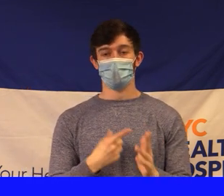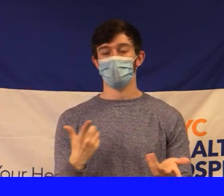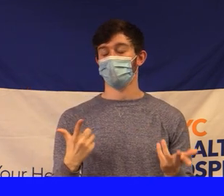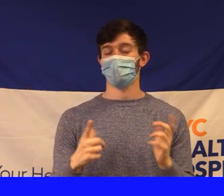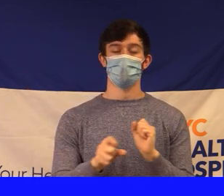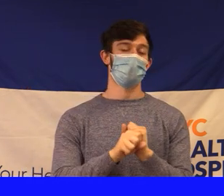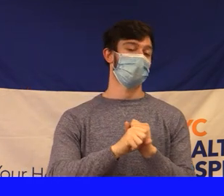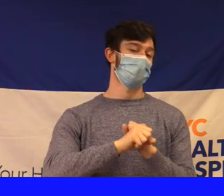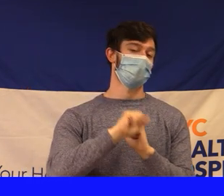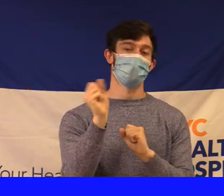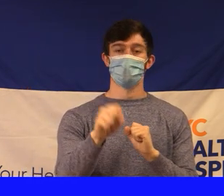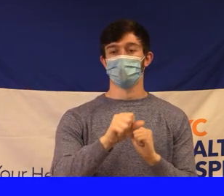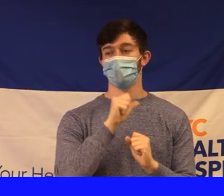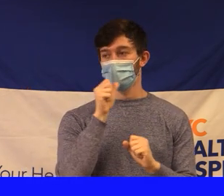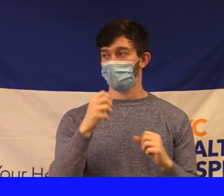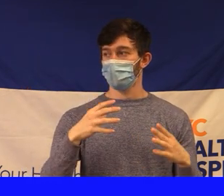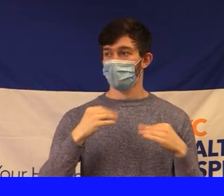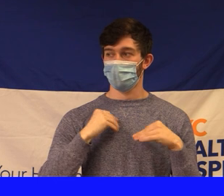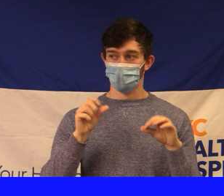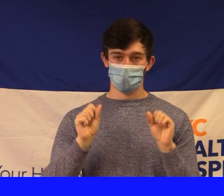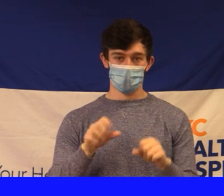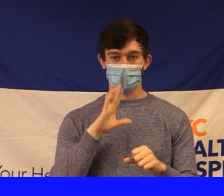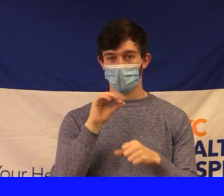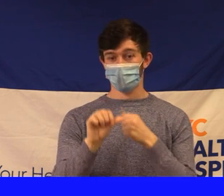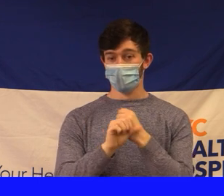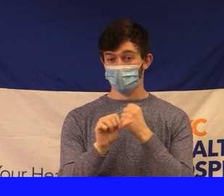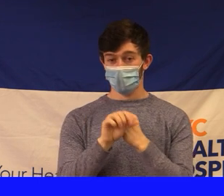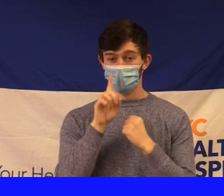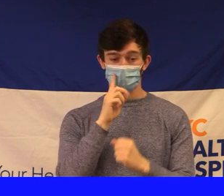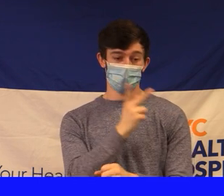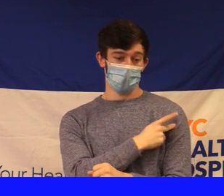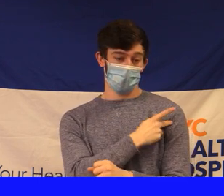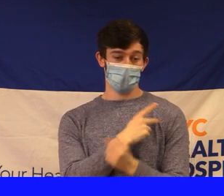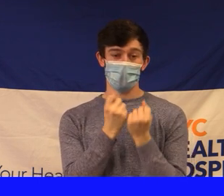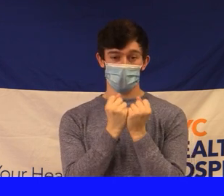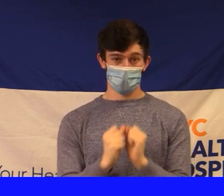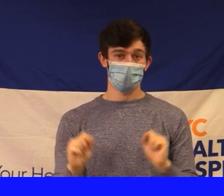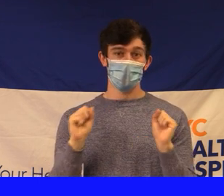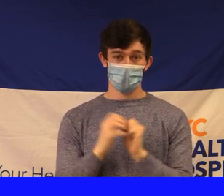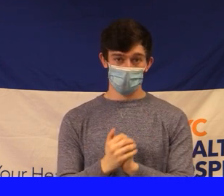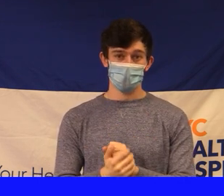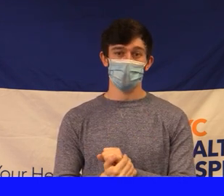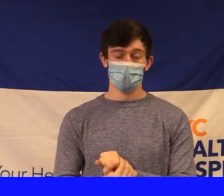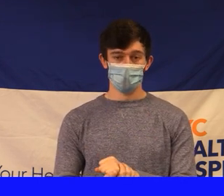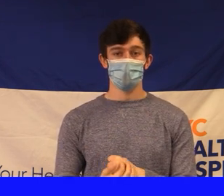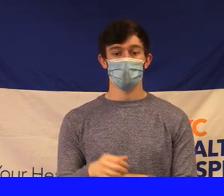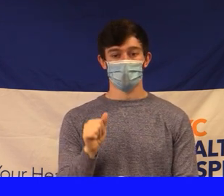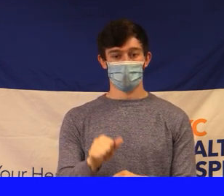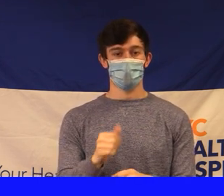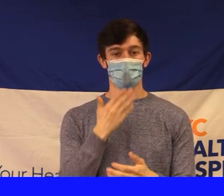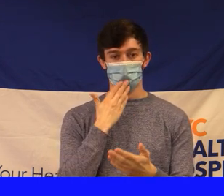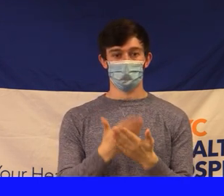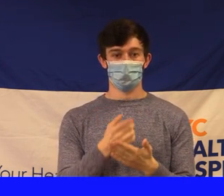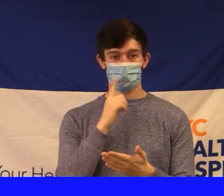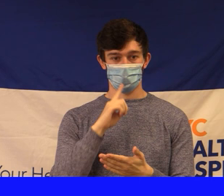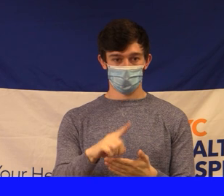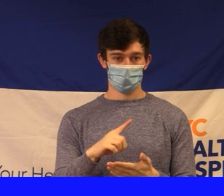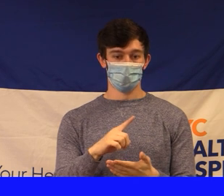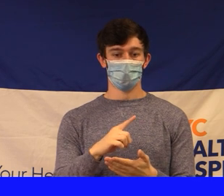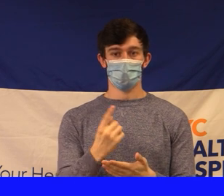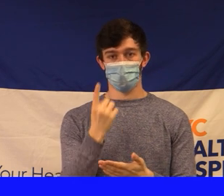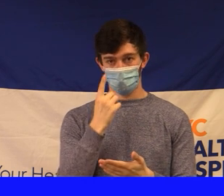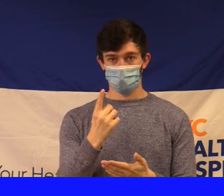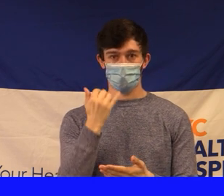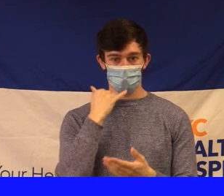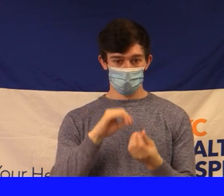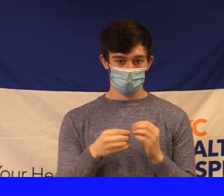unacceptable and dangerous for patient safety. So this is a major improvement for the system to get us all to a single phone